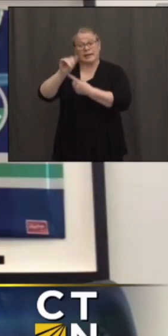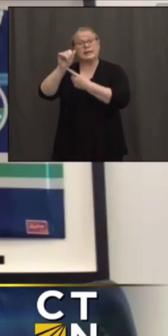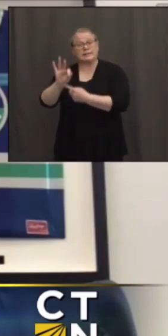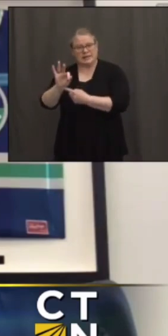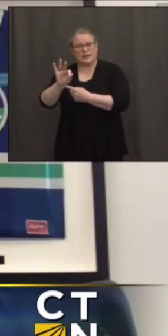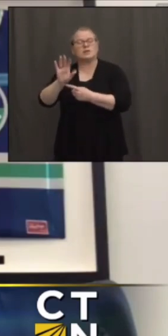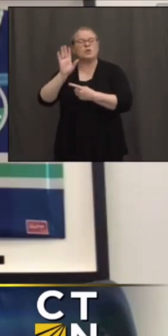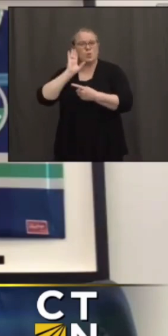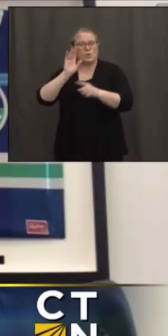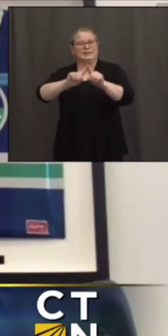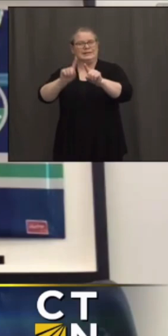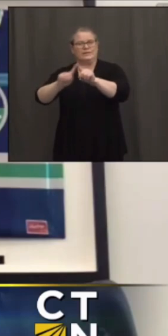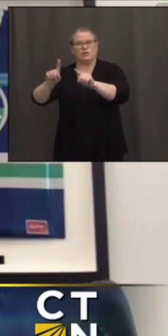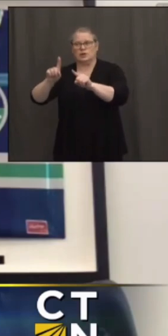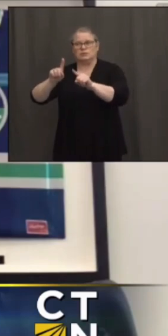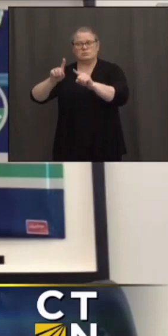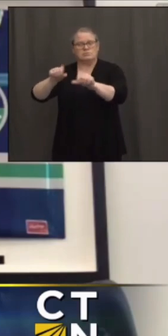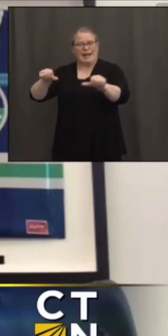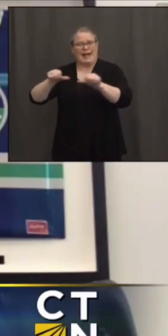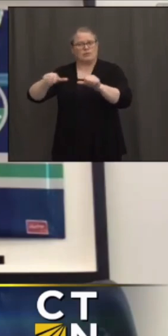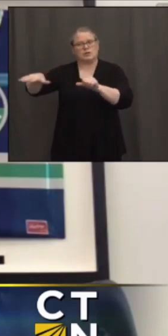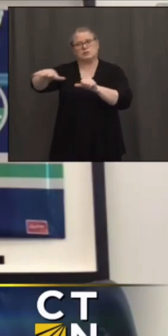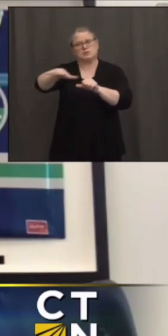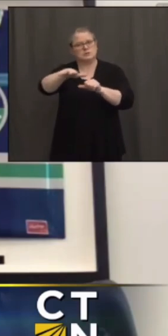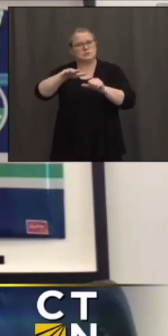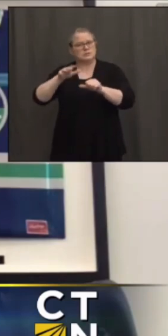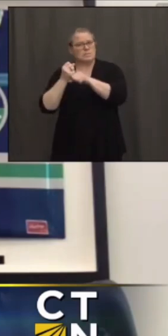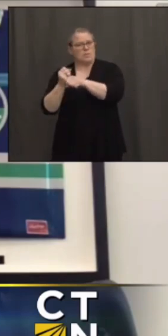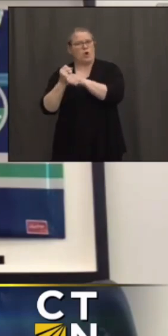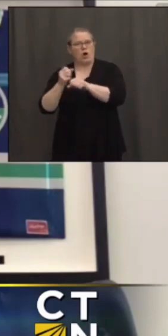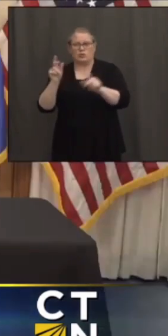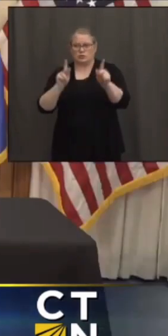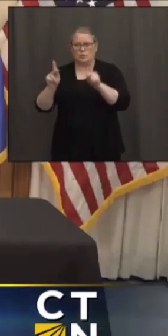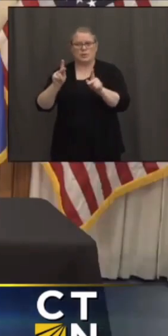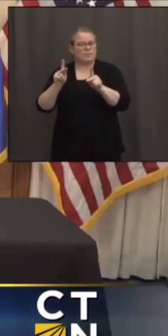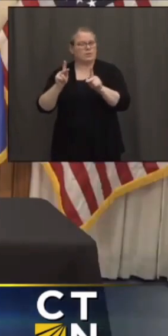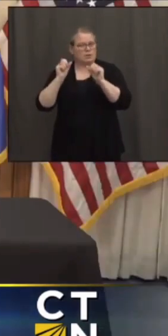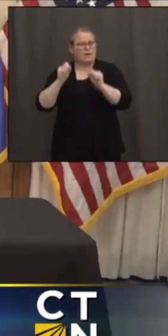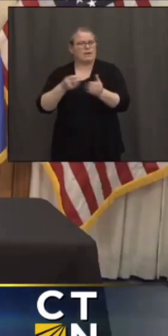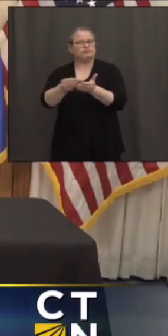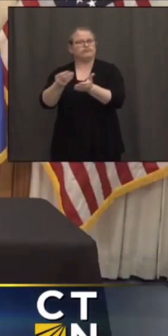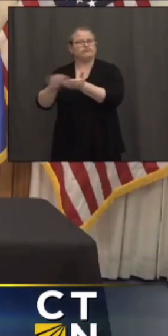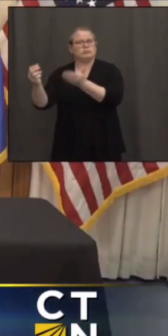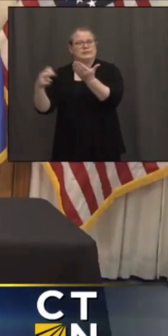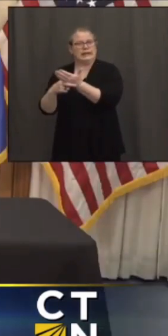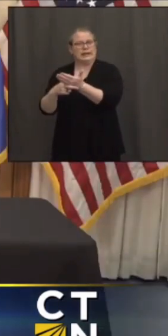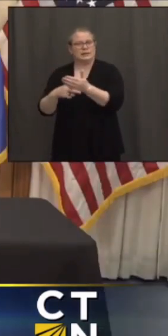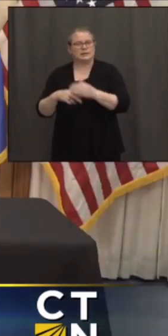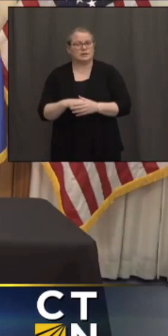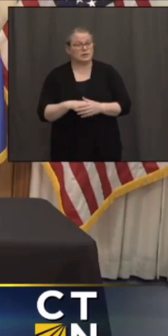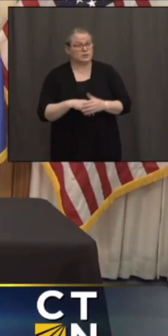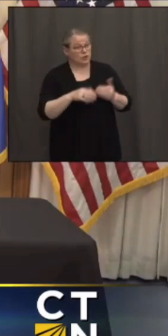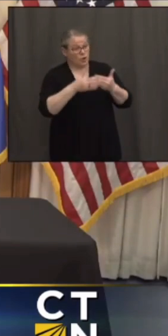the sections of the ballpark for individual ticket buyers. So back to sellouts after May